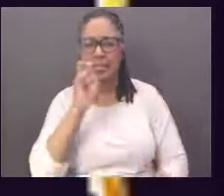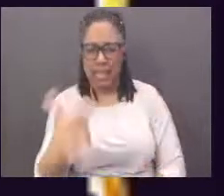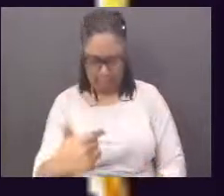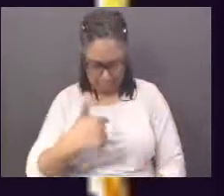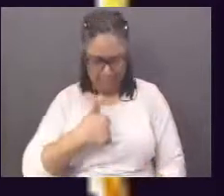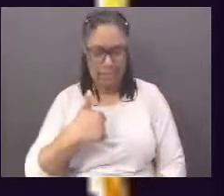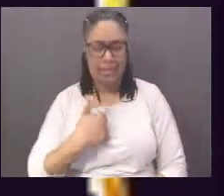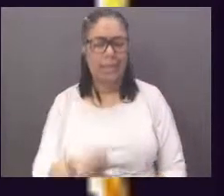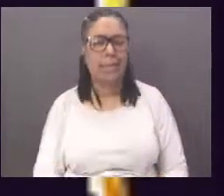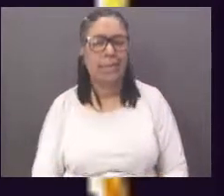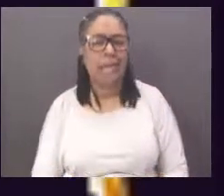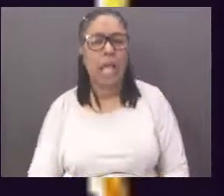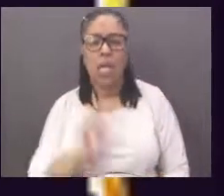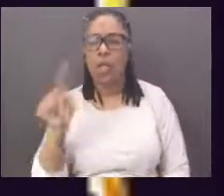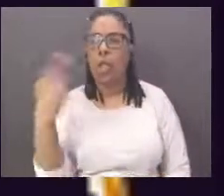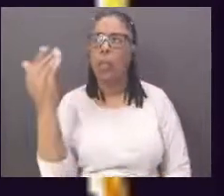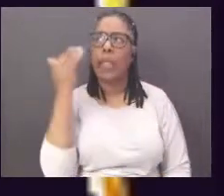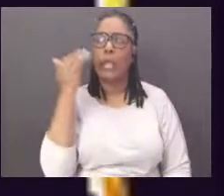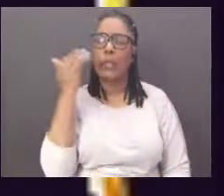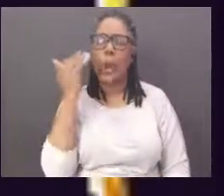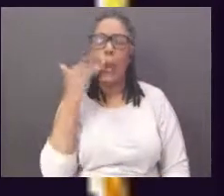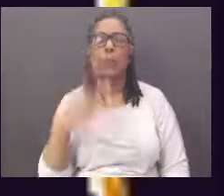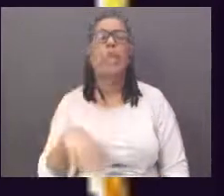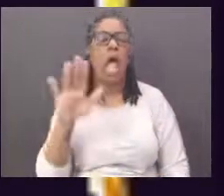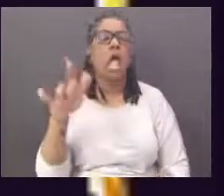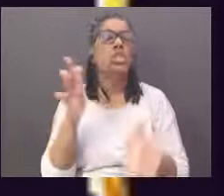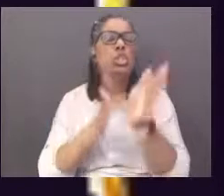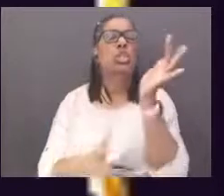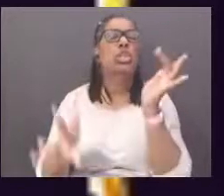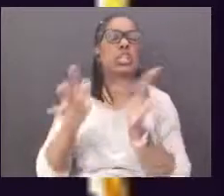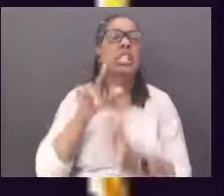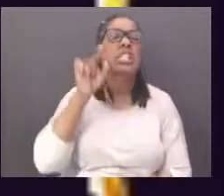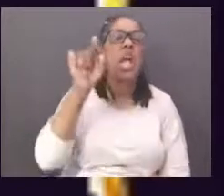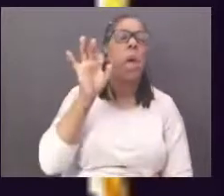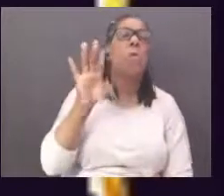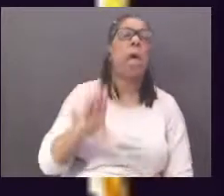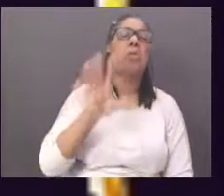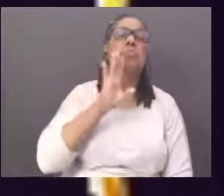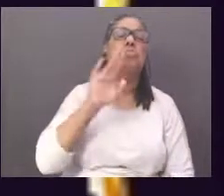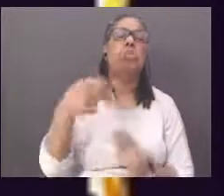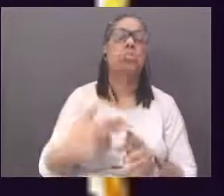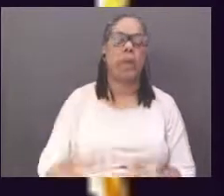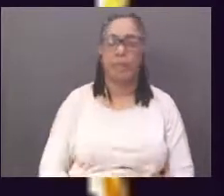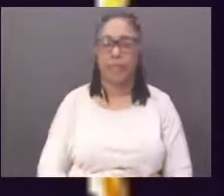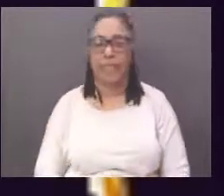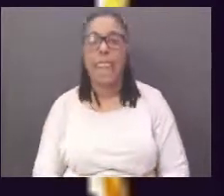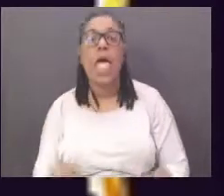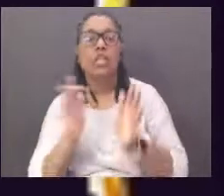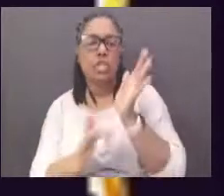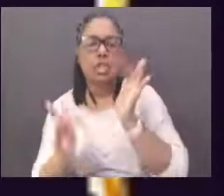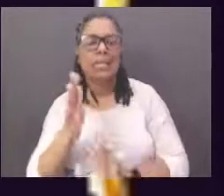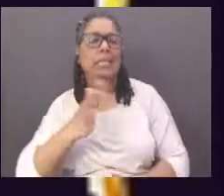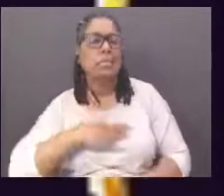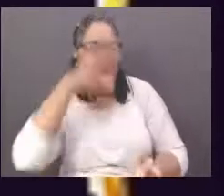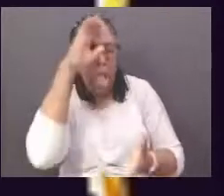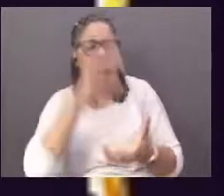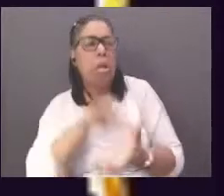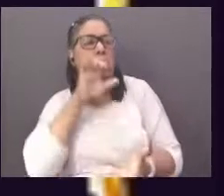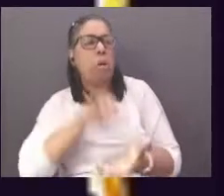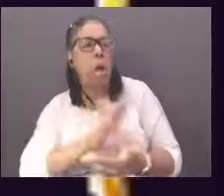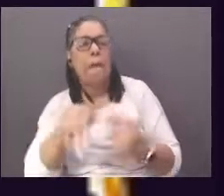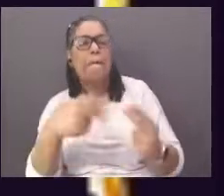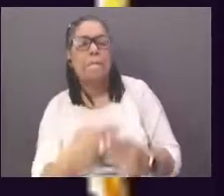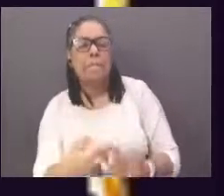the Jesus whom the pastor preaches or the Jesus my spouse believes in, instead of the Jesus of their